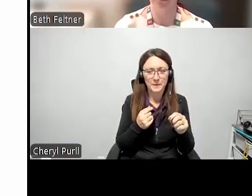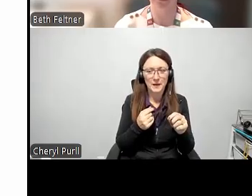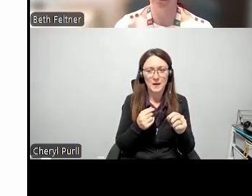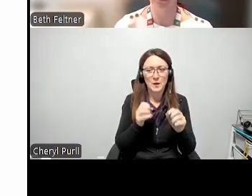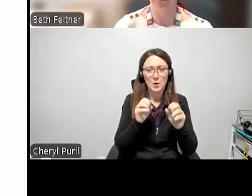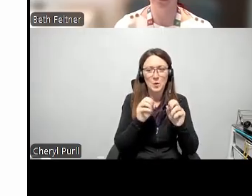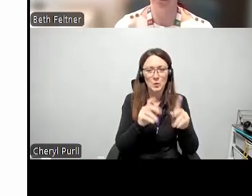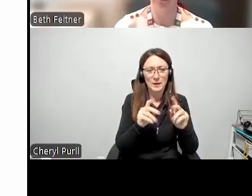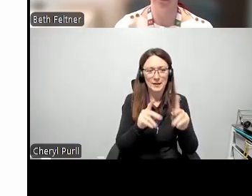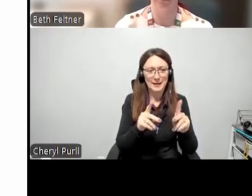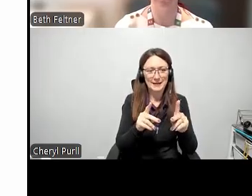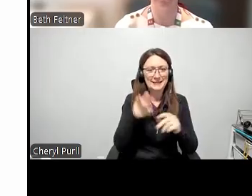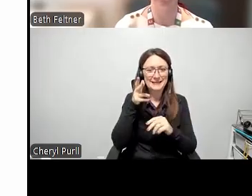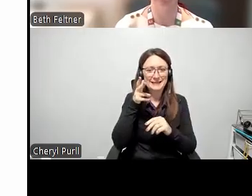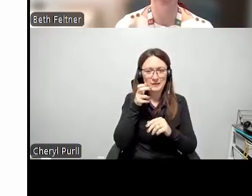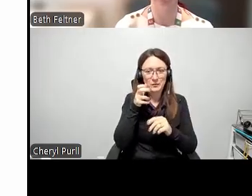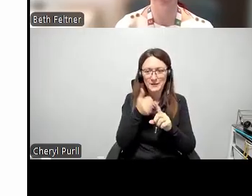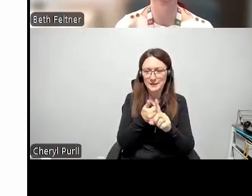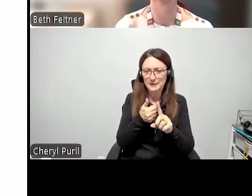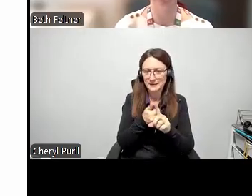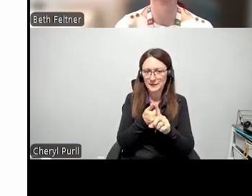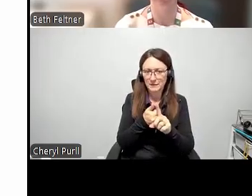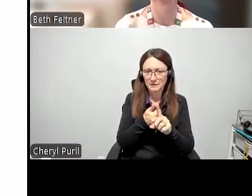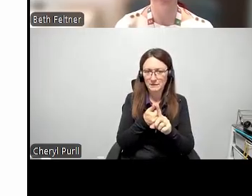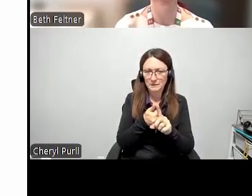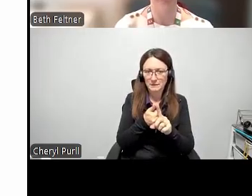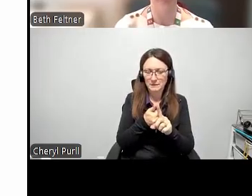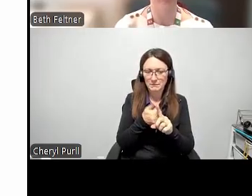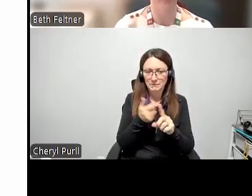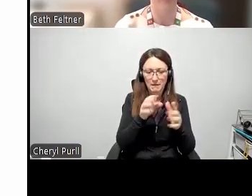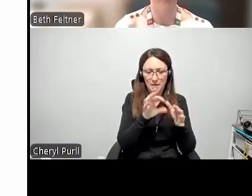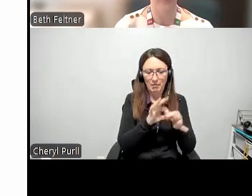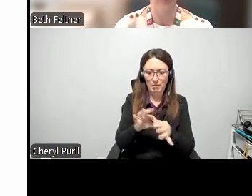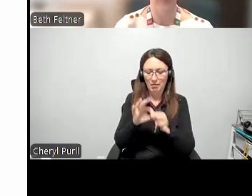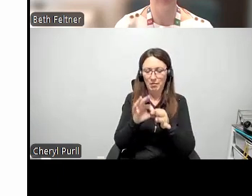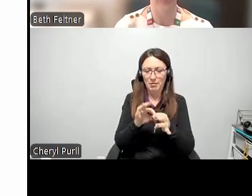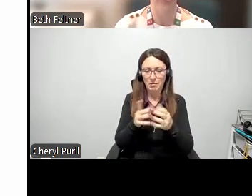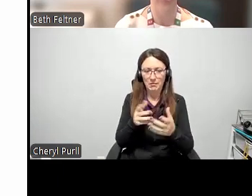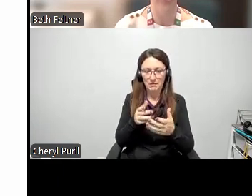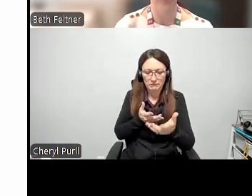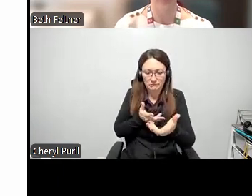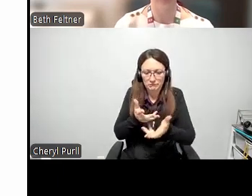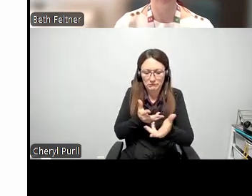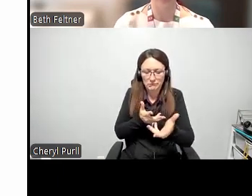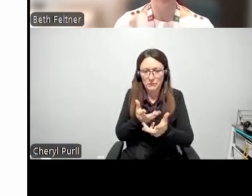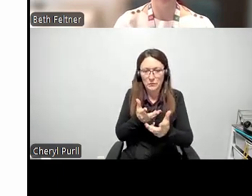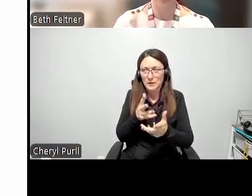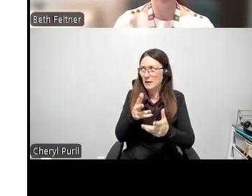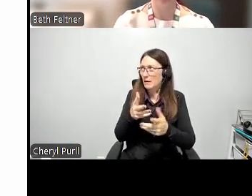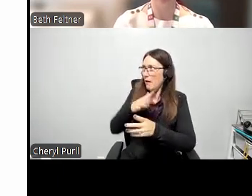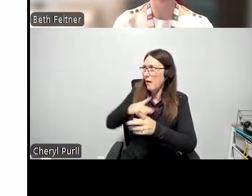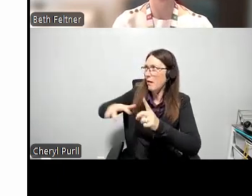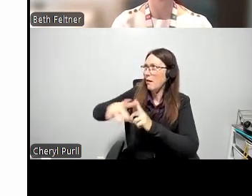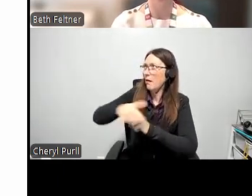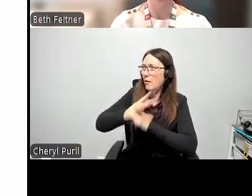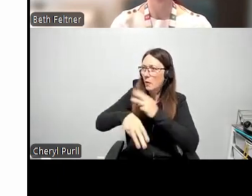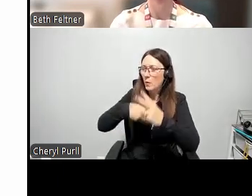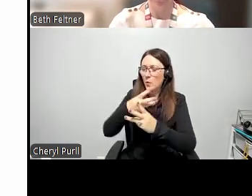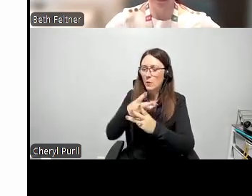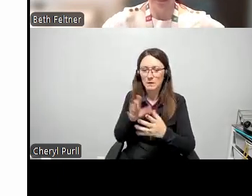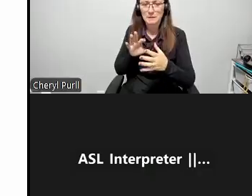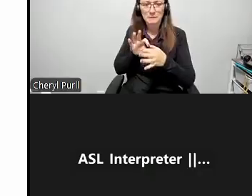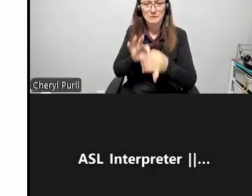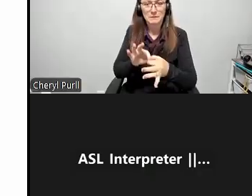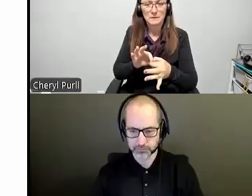And hearing plays a big role in, how we connect and how we engage and how we feel part of the world around us. And when